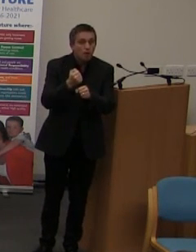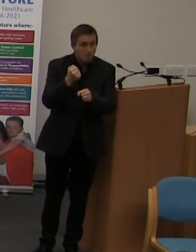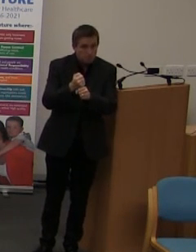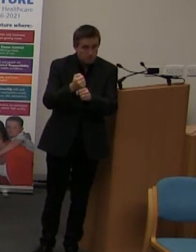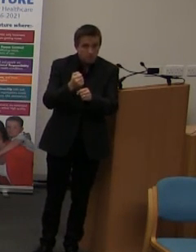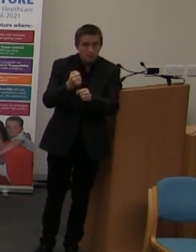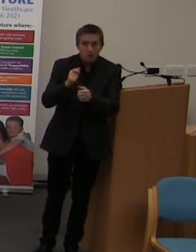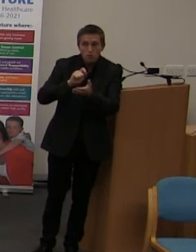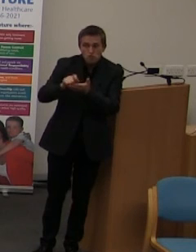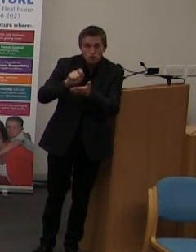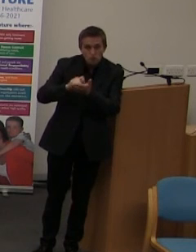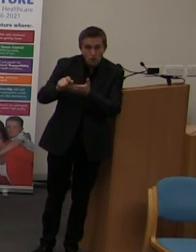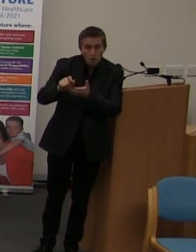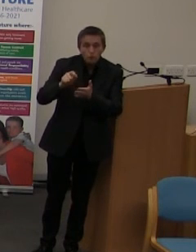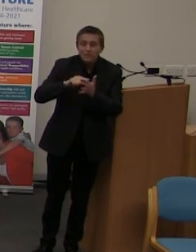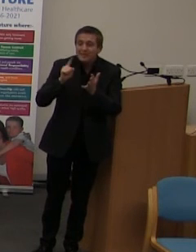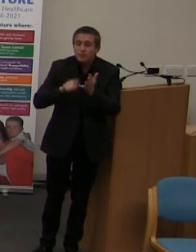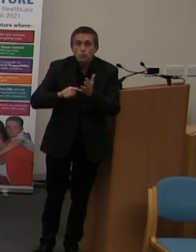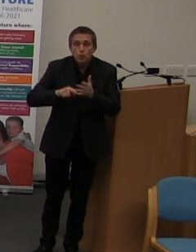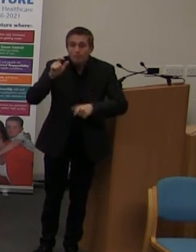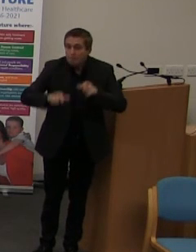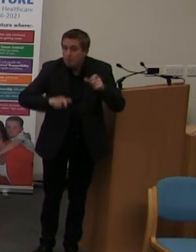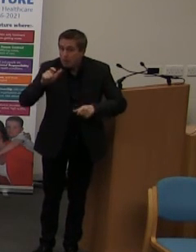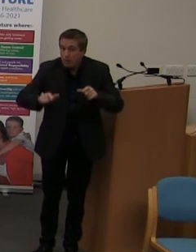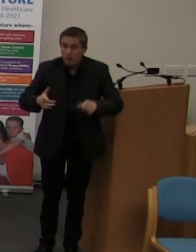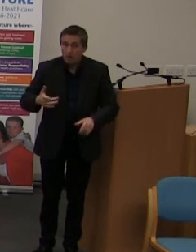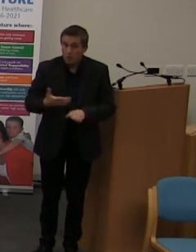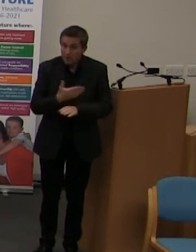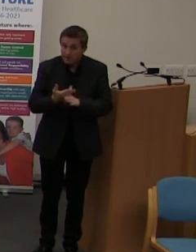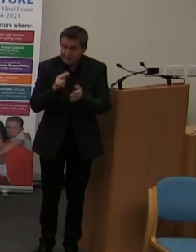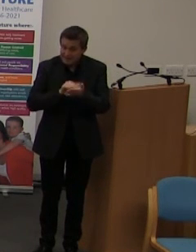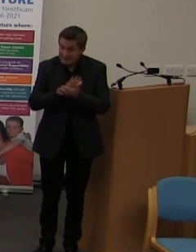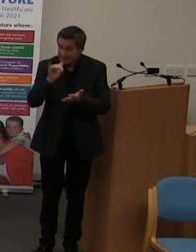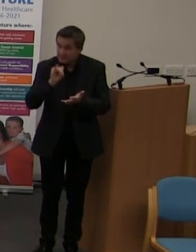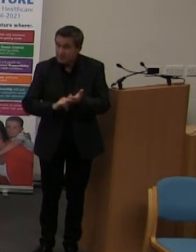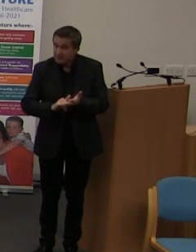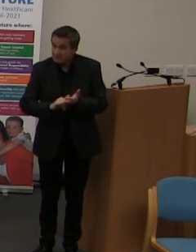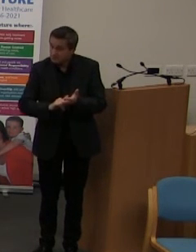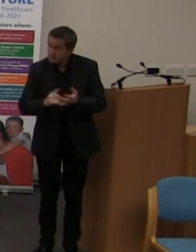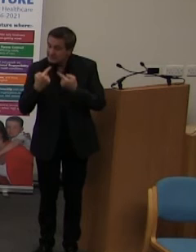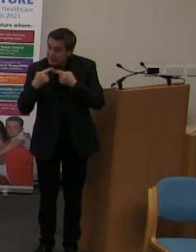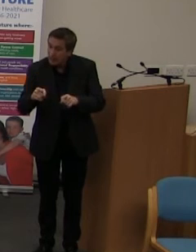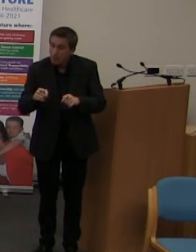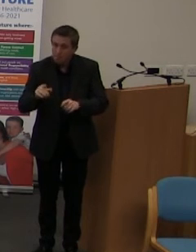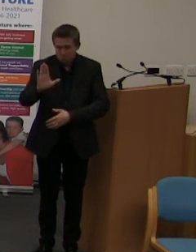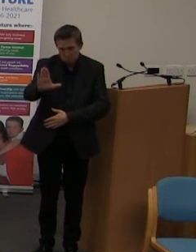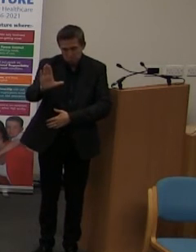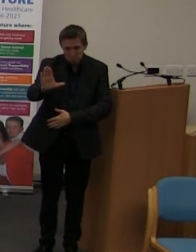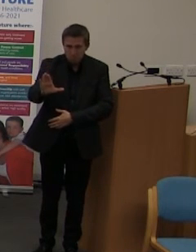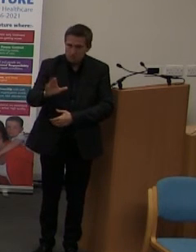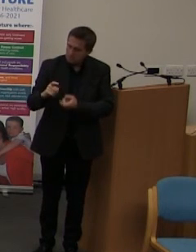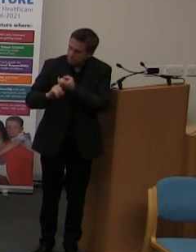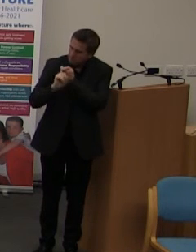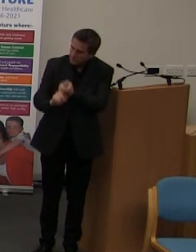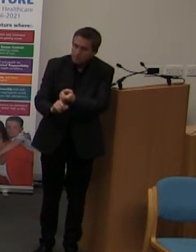of EU nationals, particularly working in the NHS, to make sure that they were reassured that we had a complete commitment